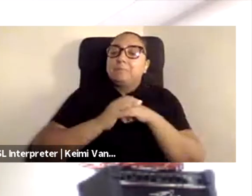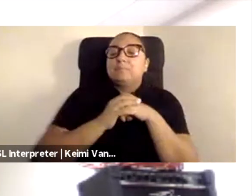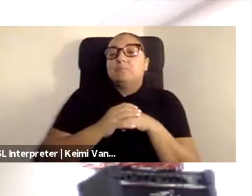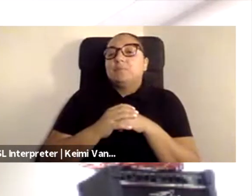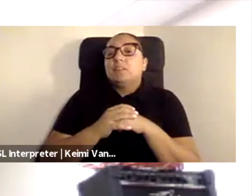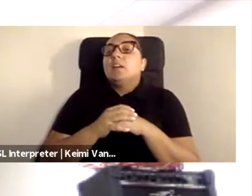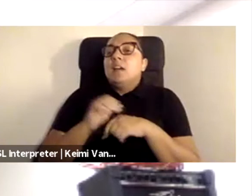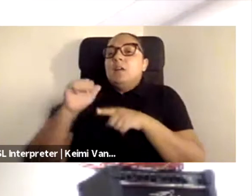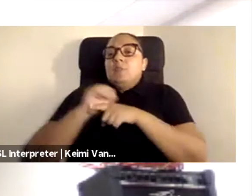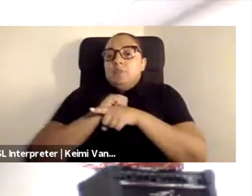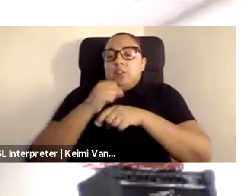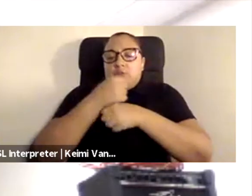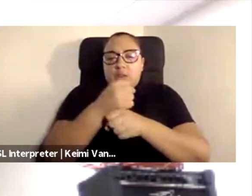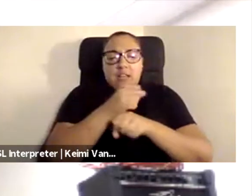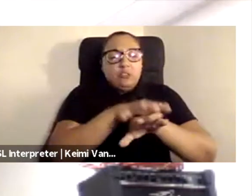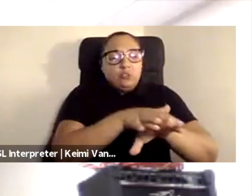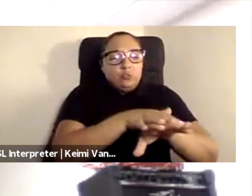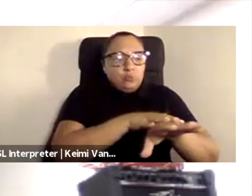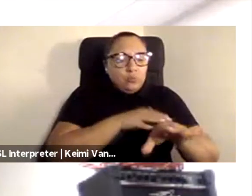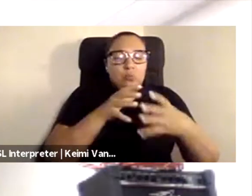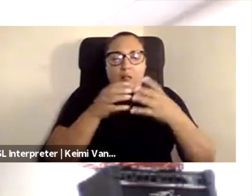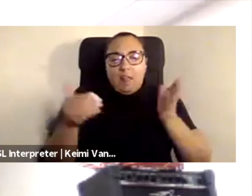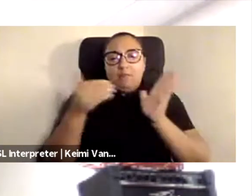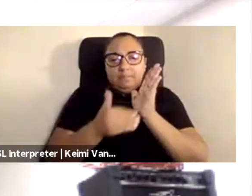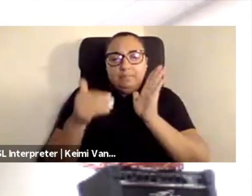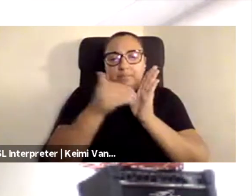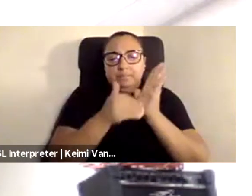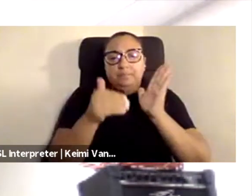slowly with a lot of repetition and full of care.